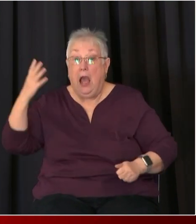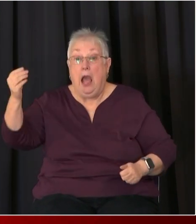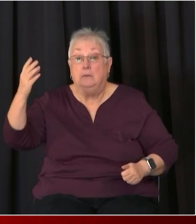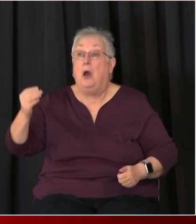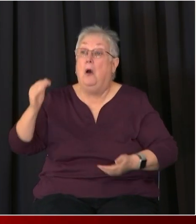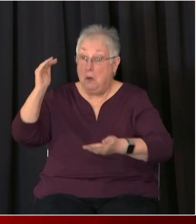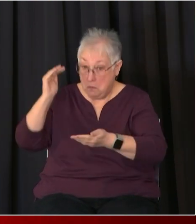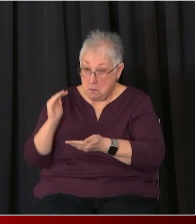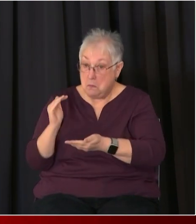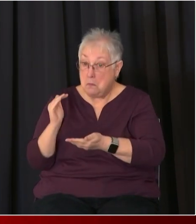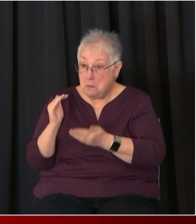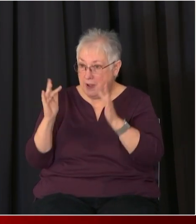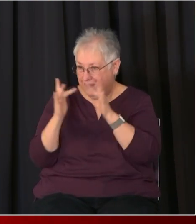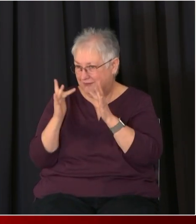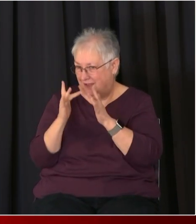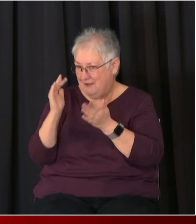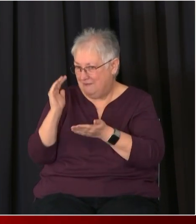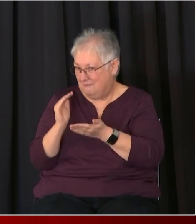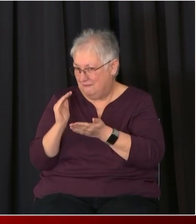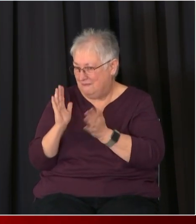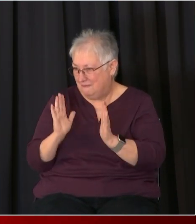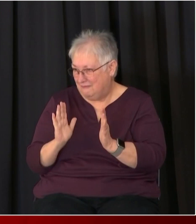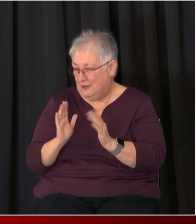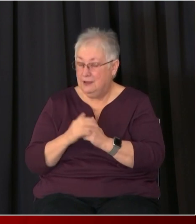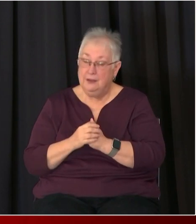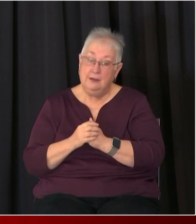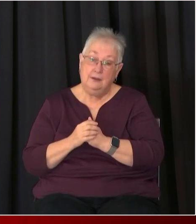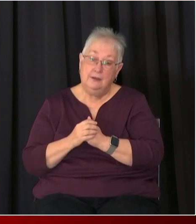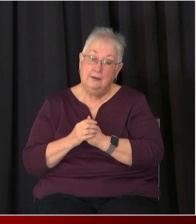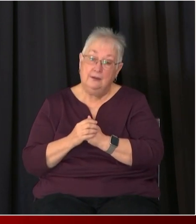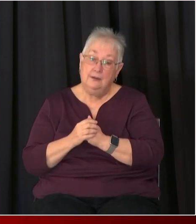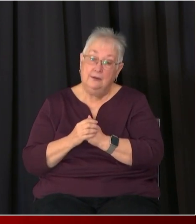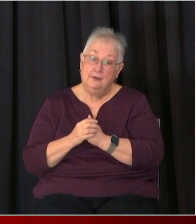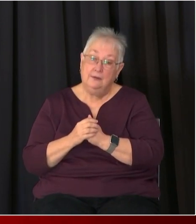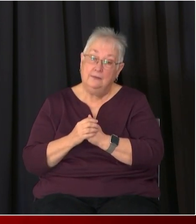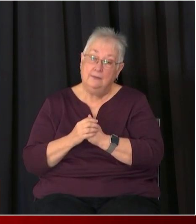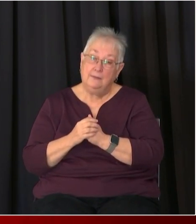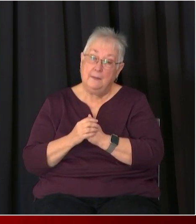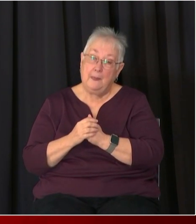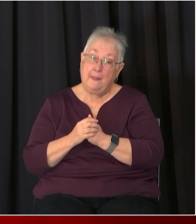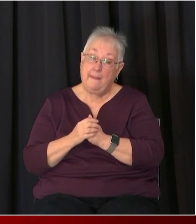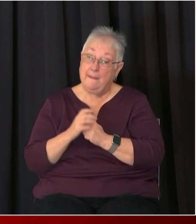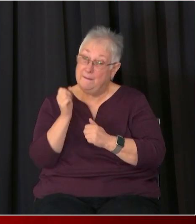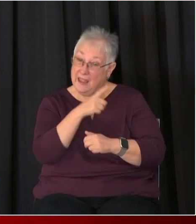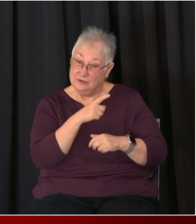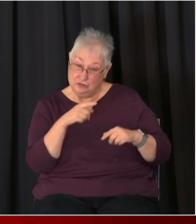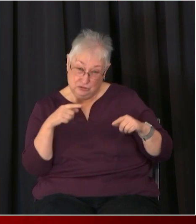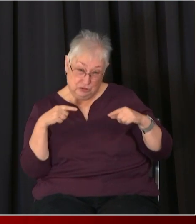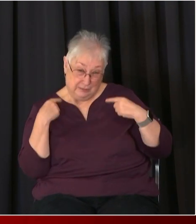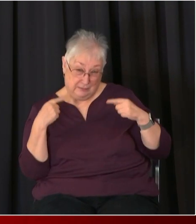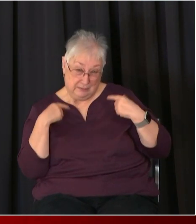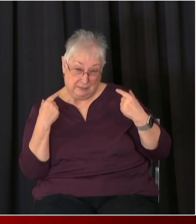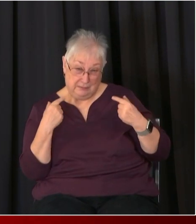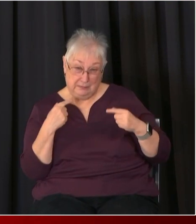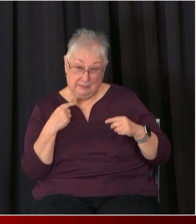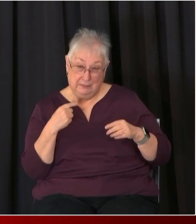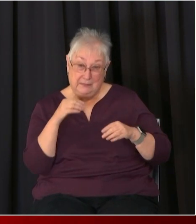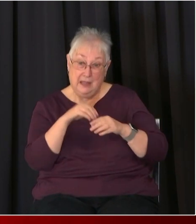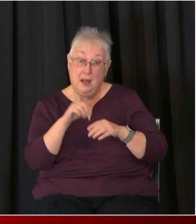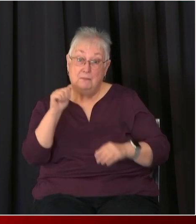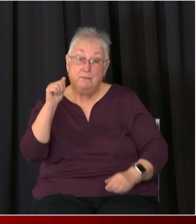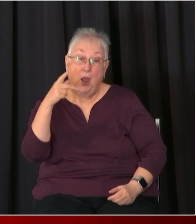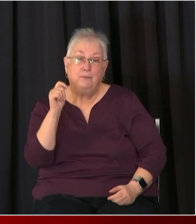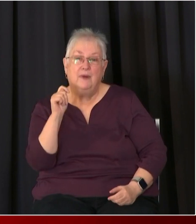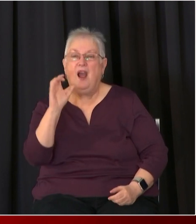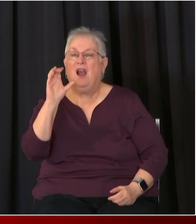Yes. So staying on gyms, so gyms in a condominium where just individuals are going, or a private gym